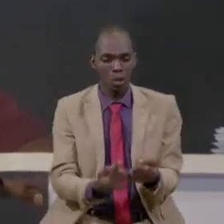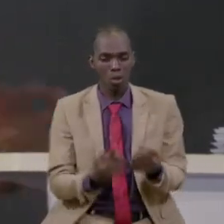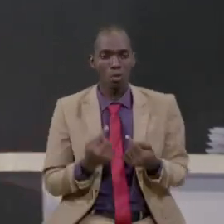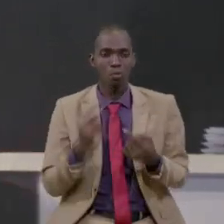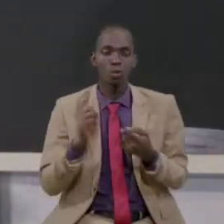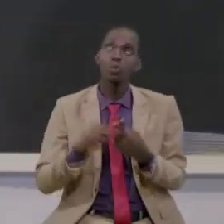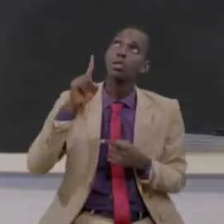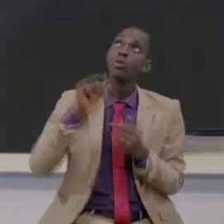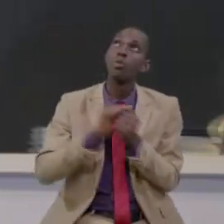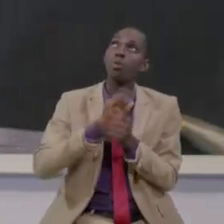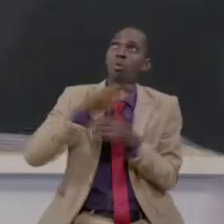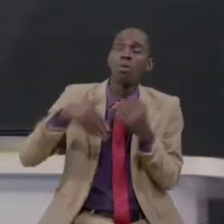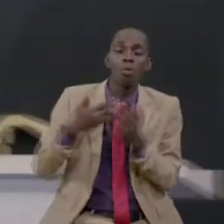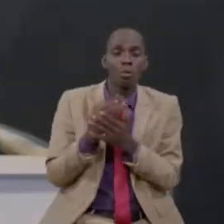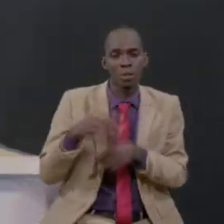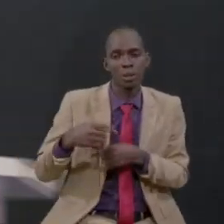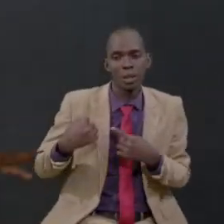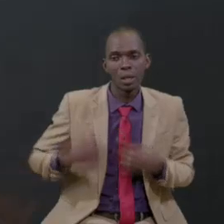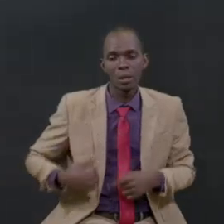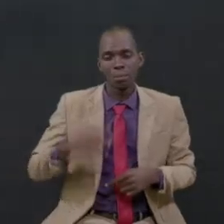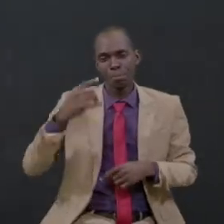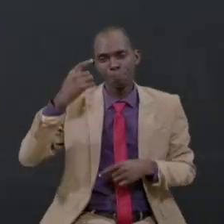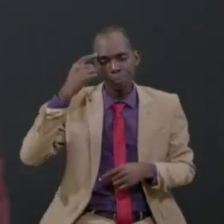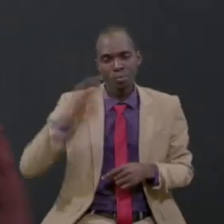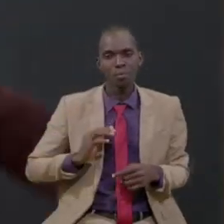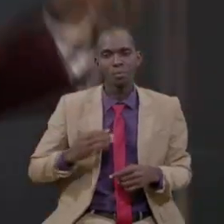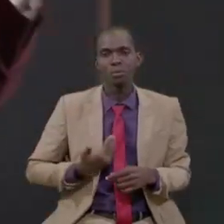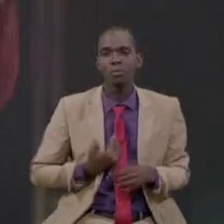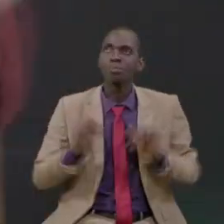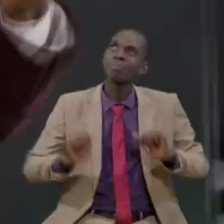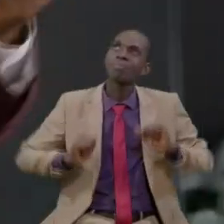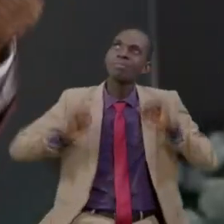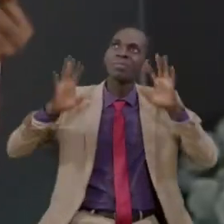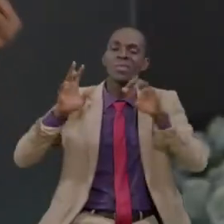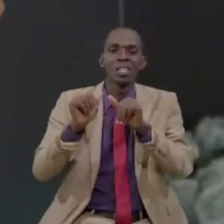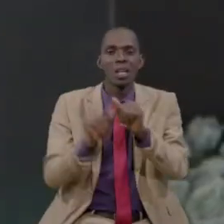mind, and you abandon, surrender everything unto the Lord, and